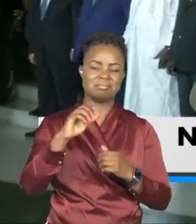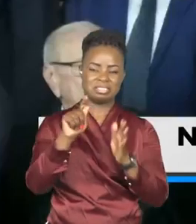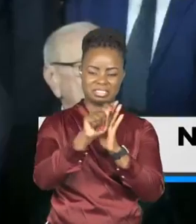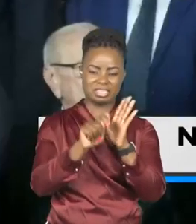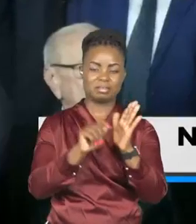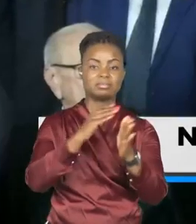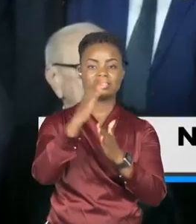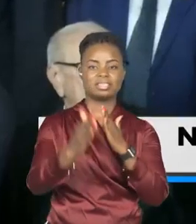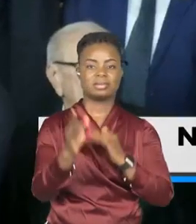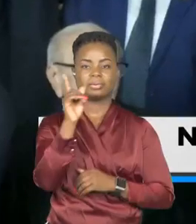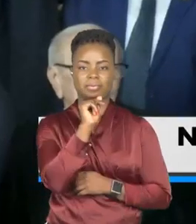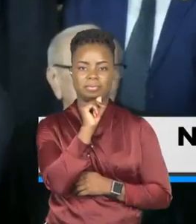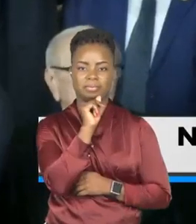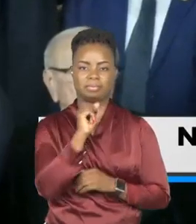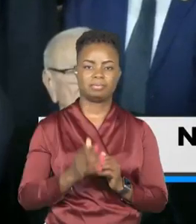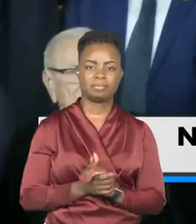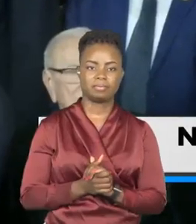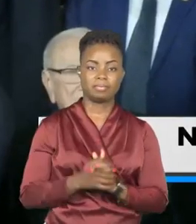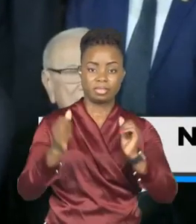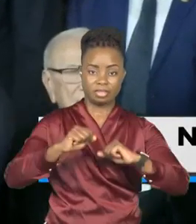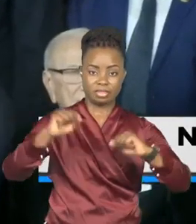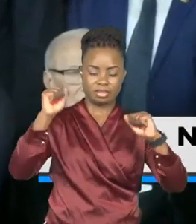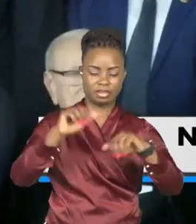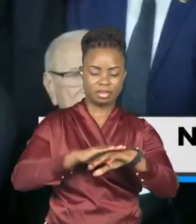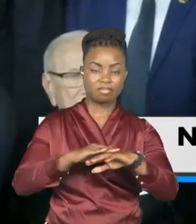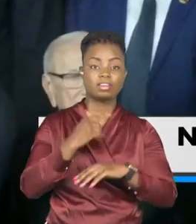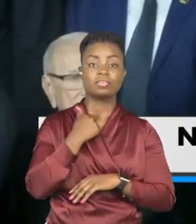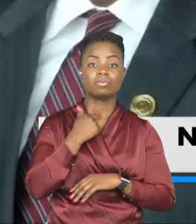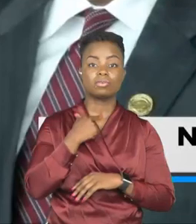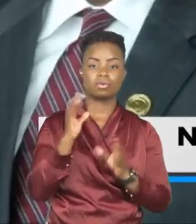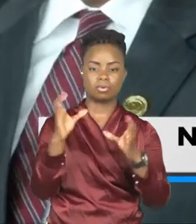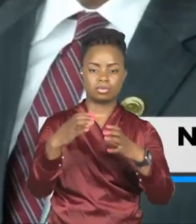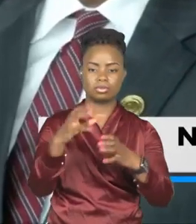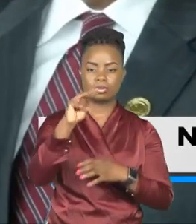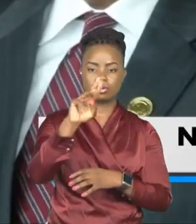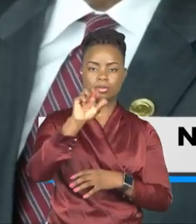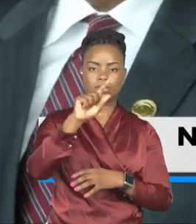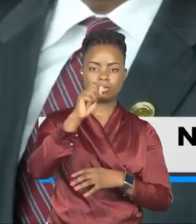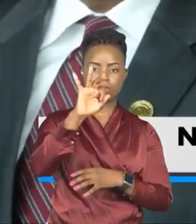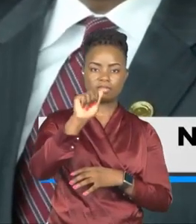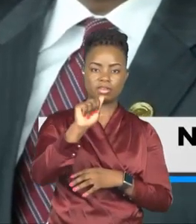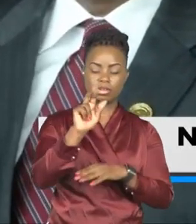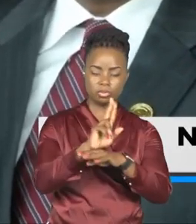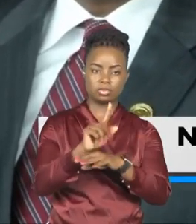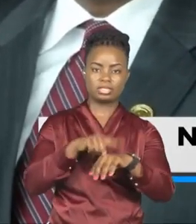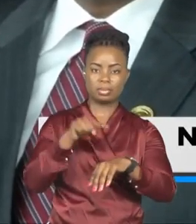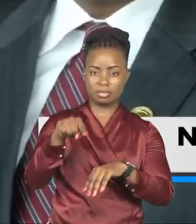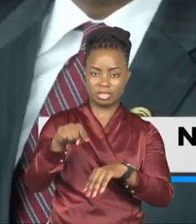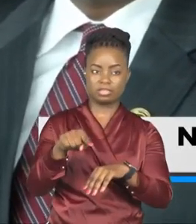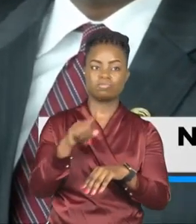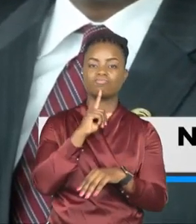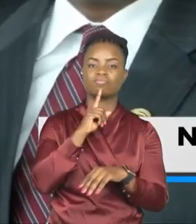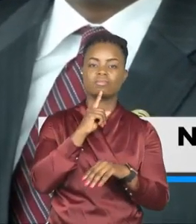bloc agenda-setting role. Chair of the African Union Commission, Moussa Faki, used this time on the podium to